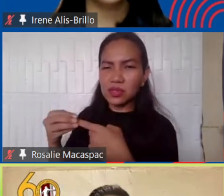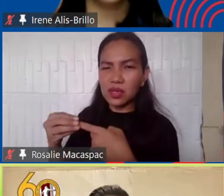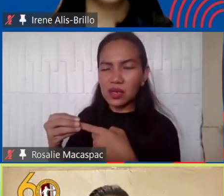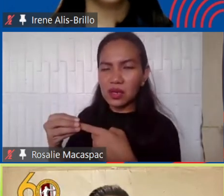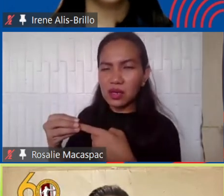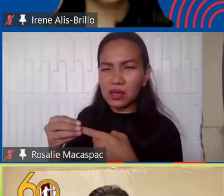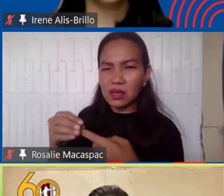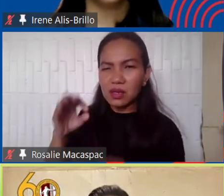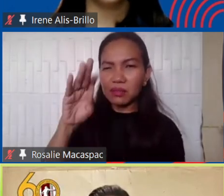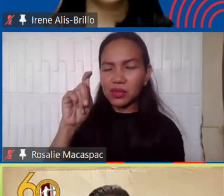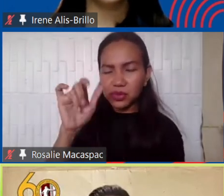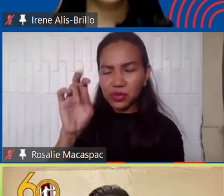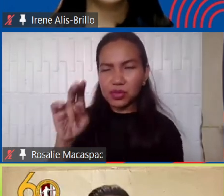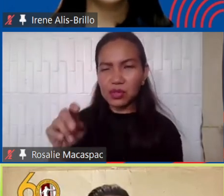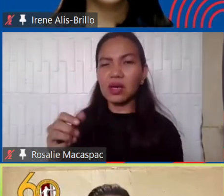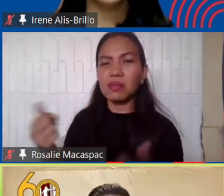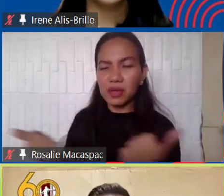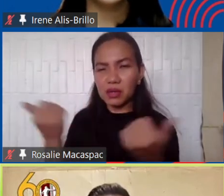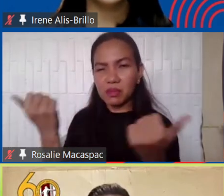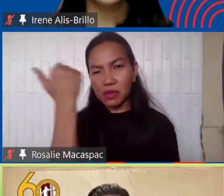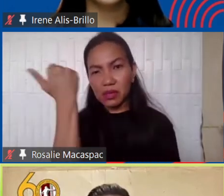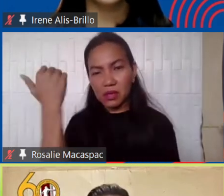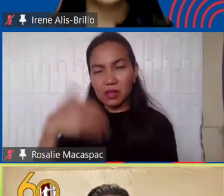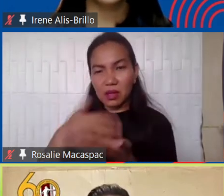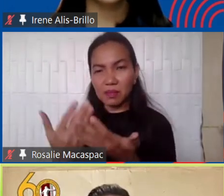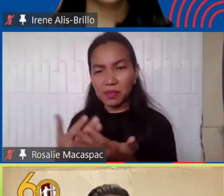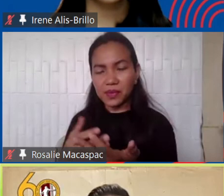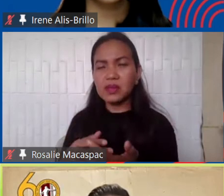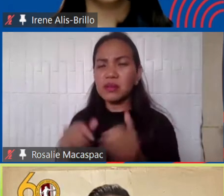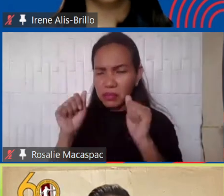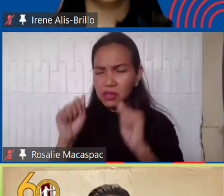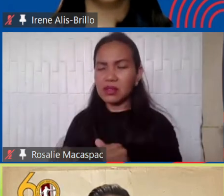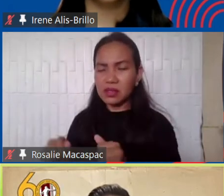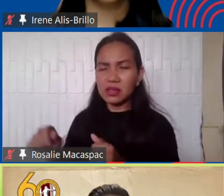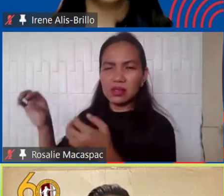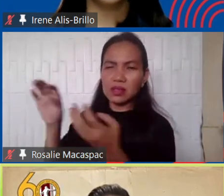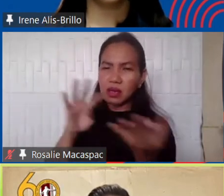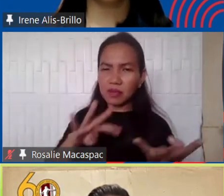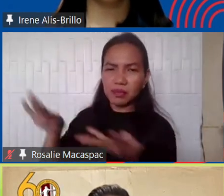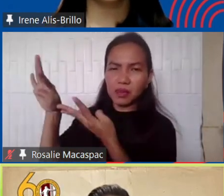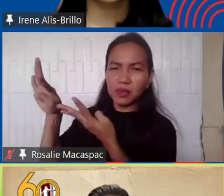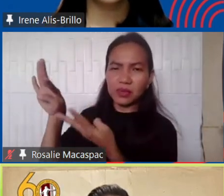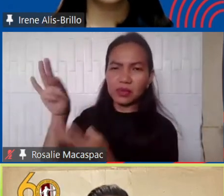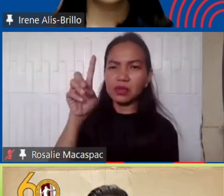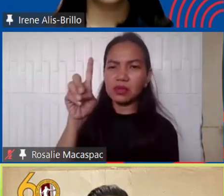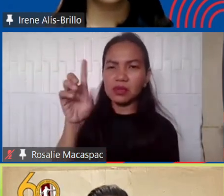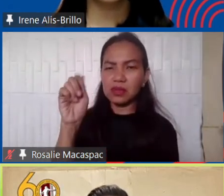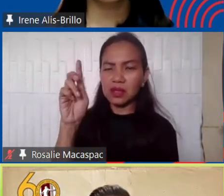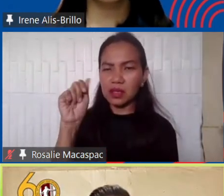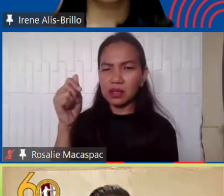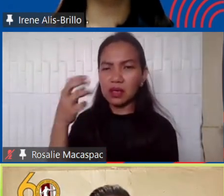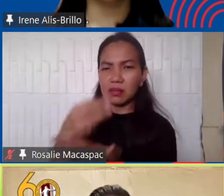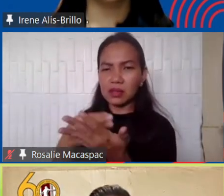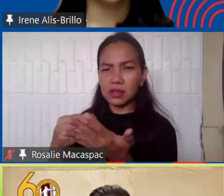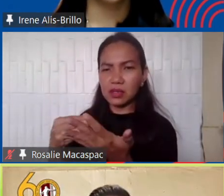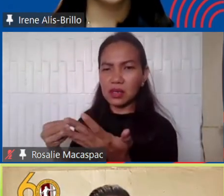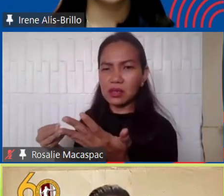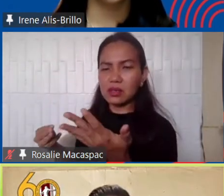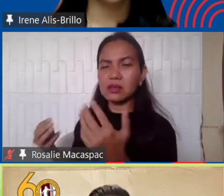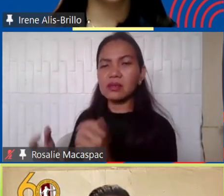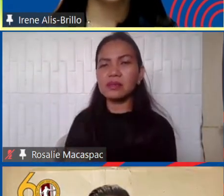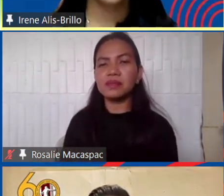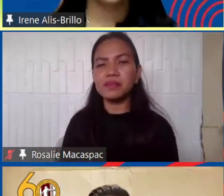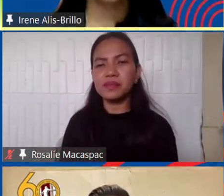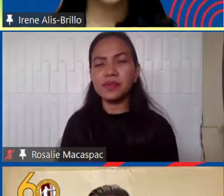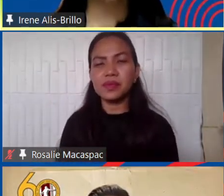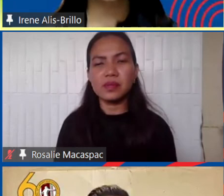But for free, you just upload your data sets, your materials. Mhm. Okay, thank